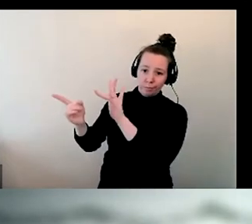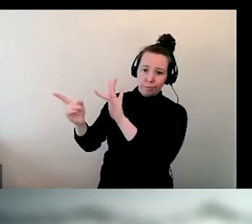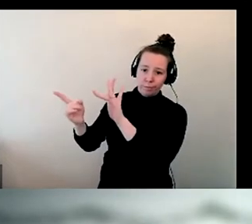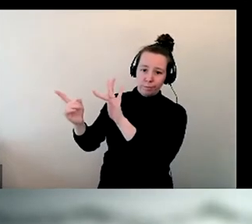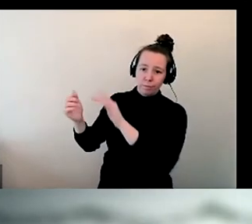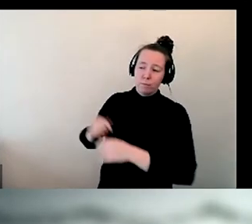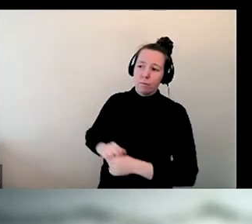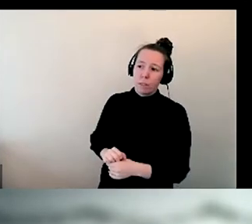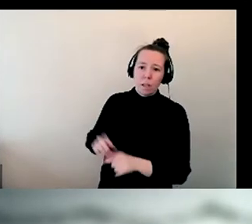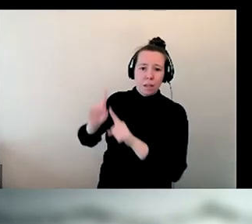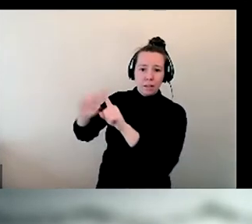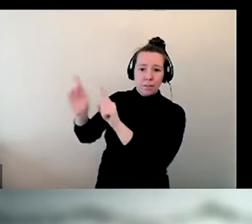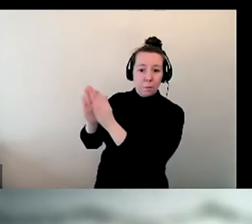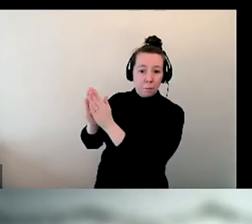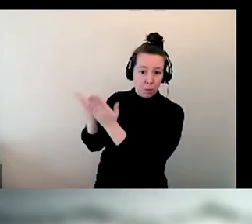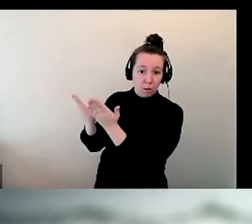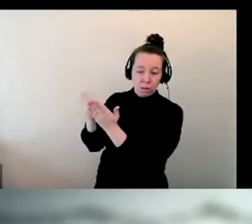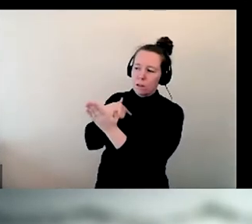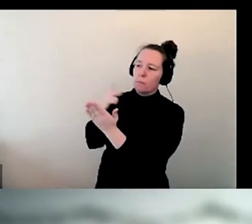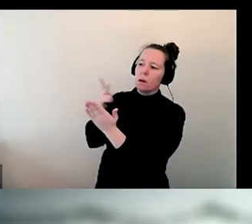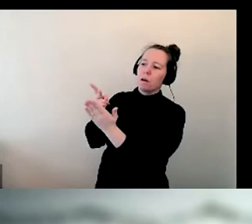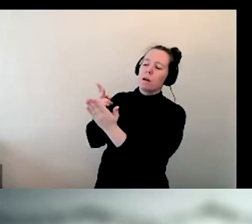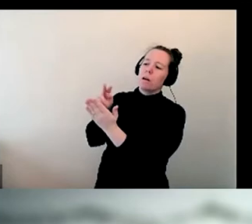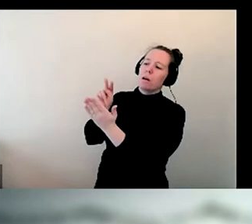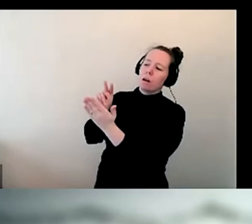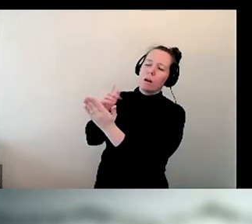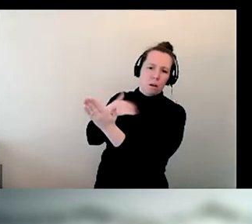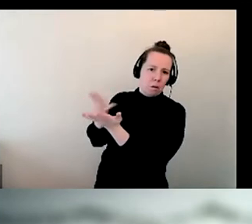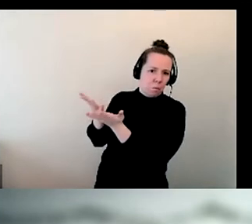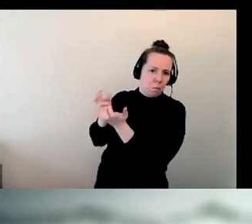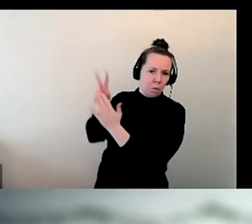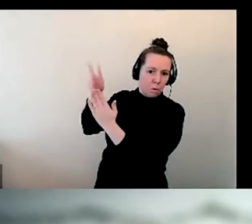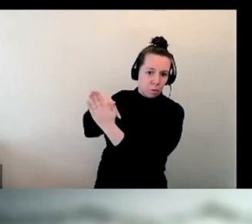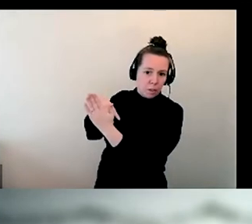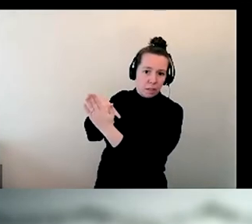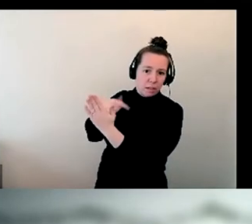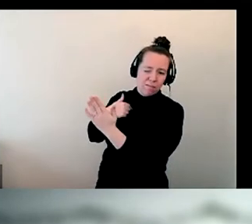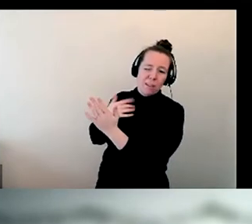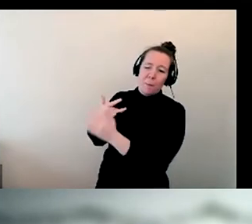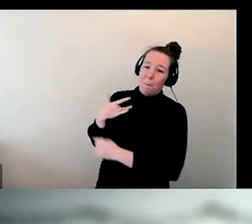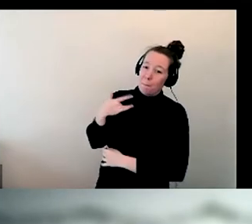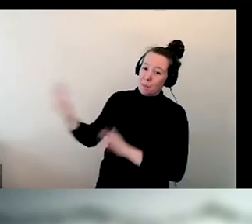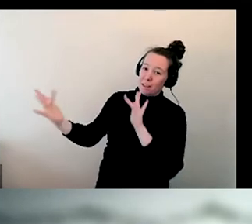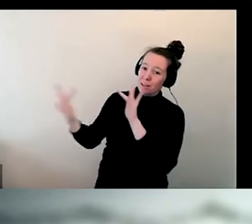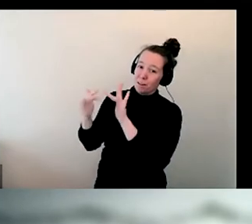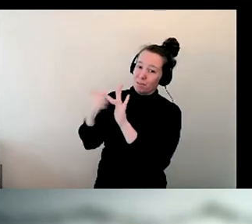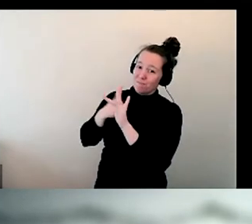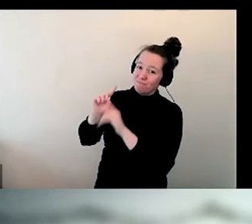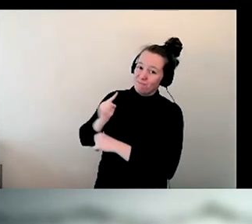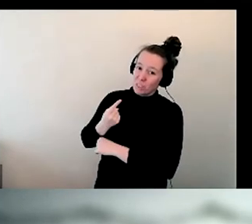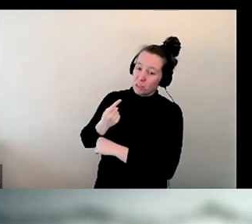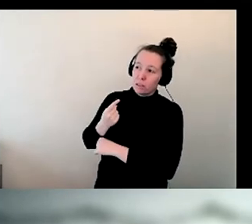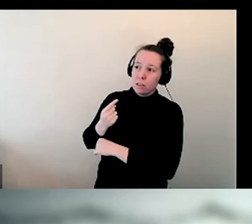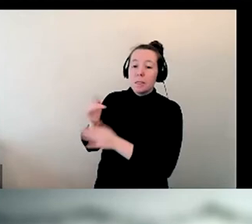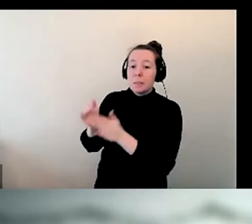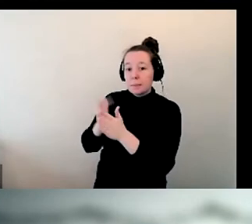really interested in reading. And sometimes they'll reach out to me for opportunities. I try to